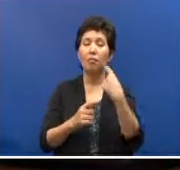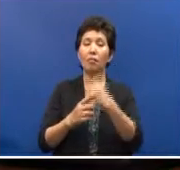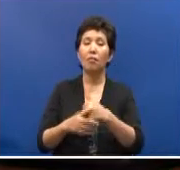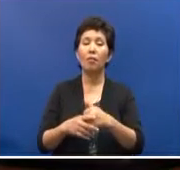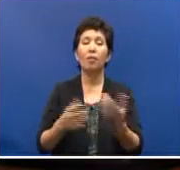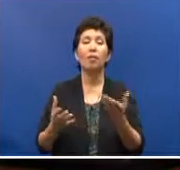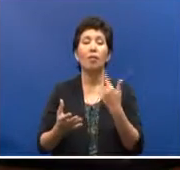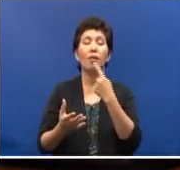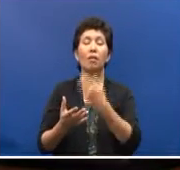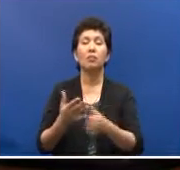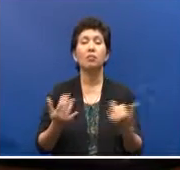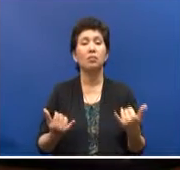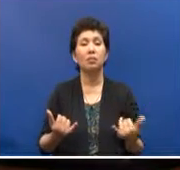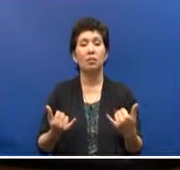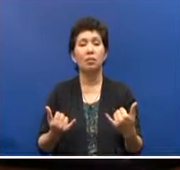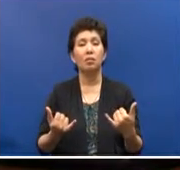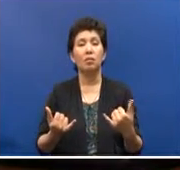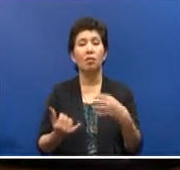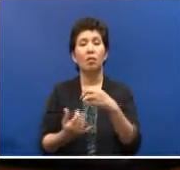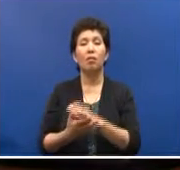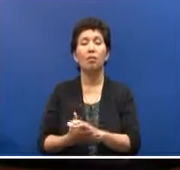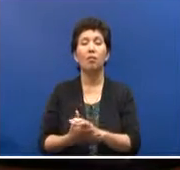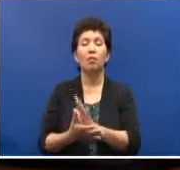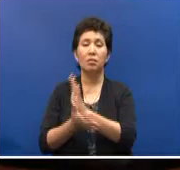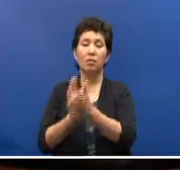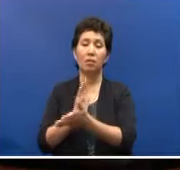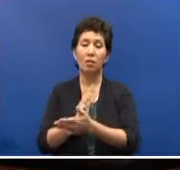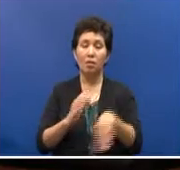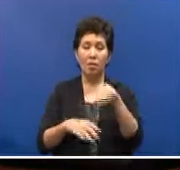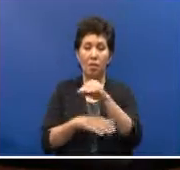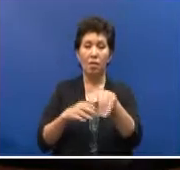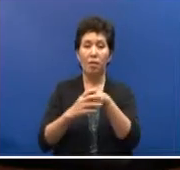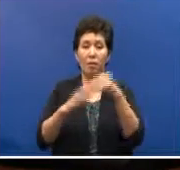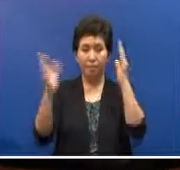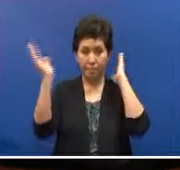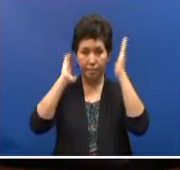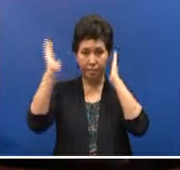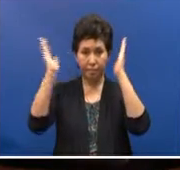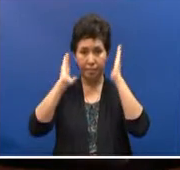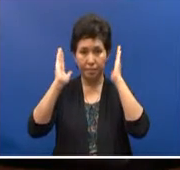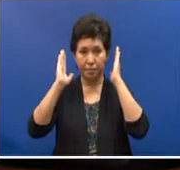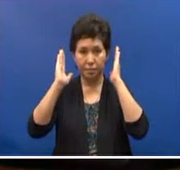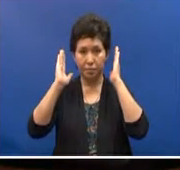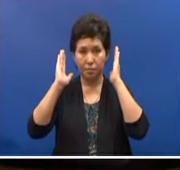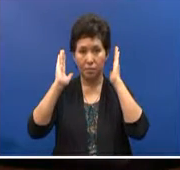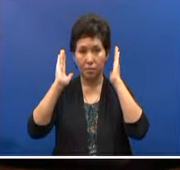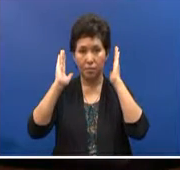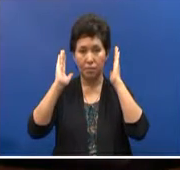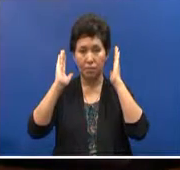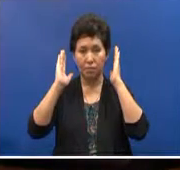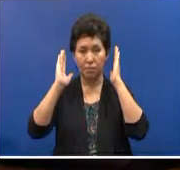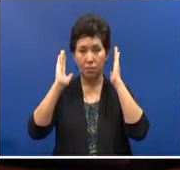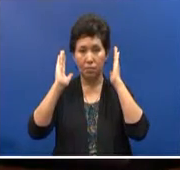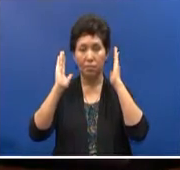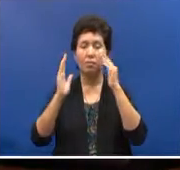president of the United States is now. Okay, and in Malaysia, immigrants from we have